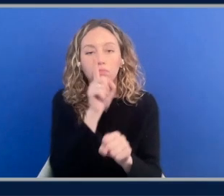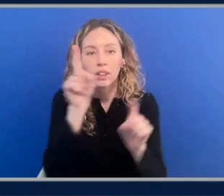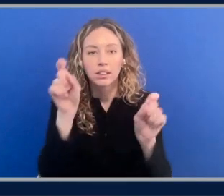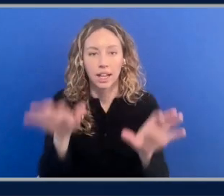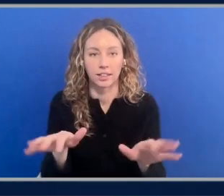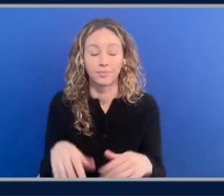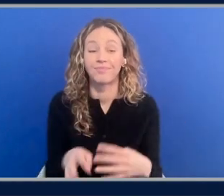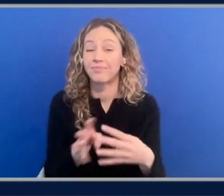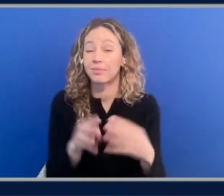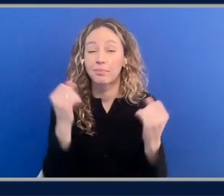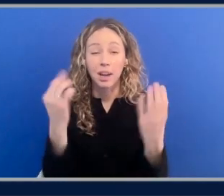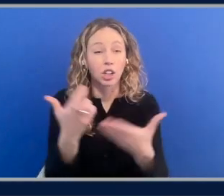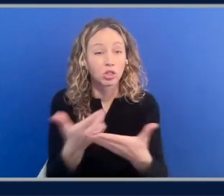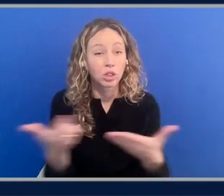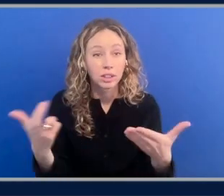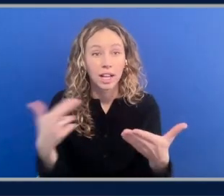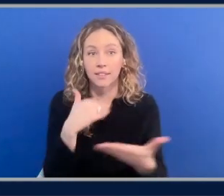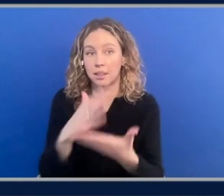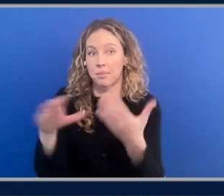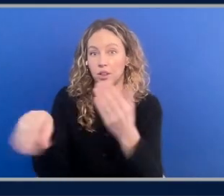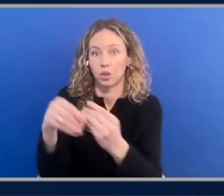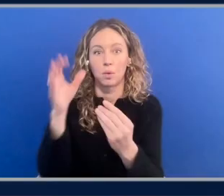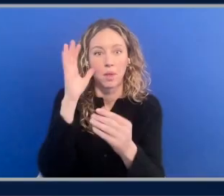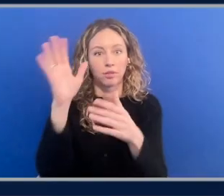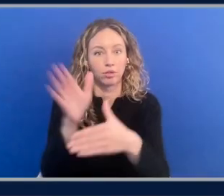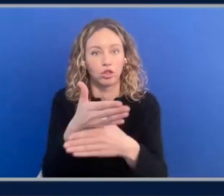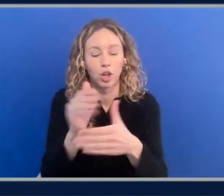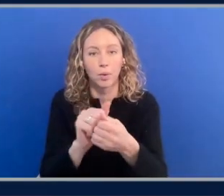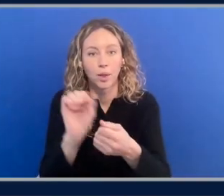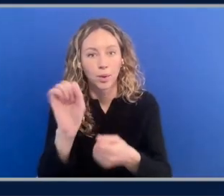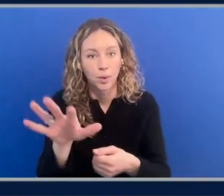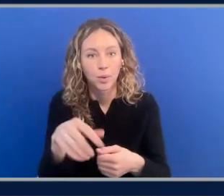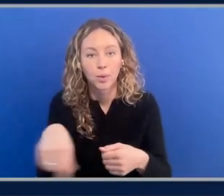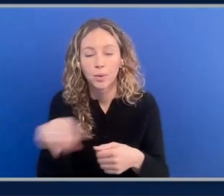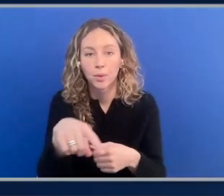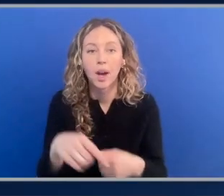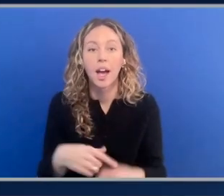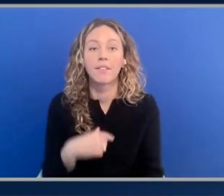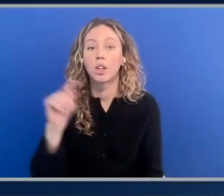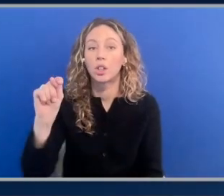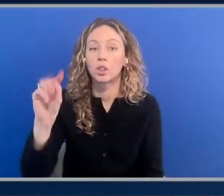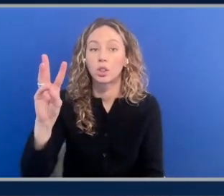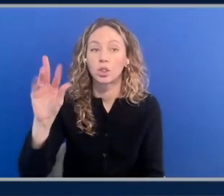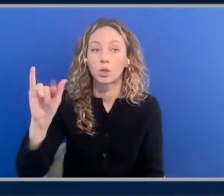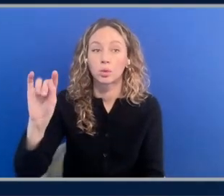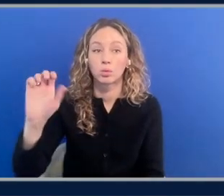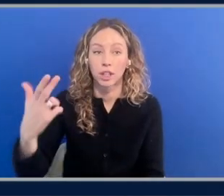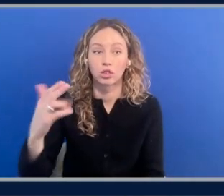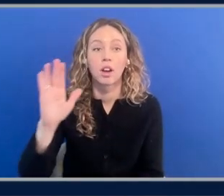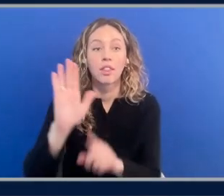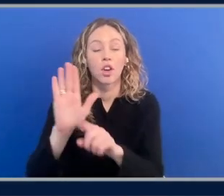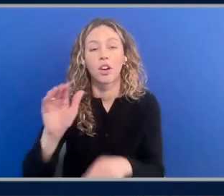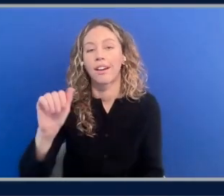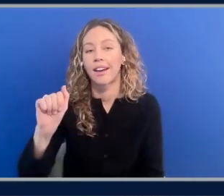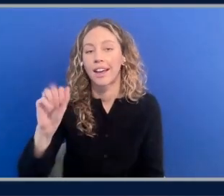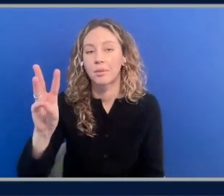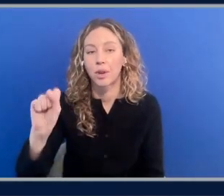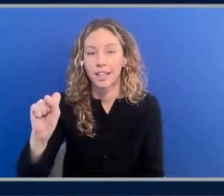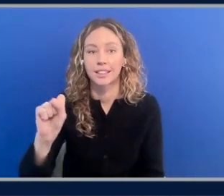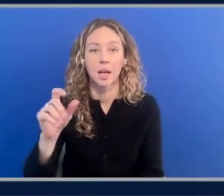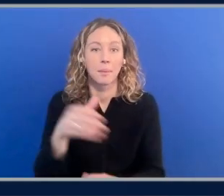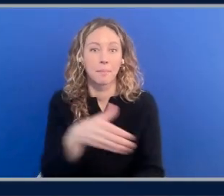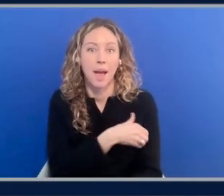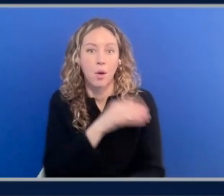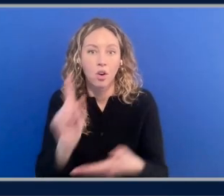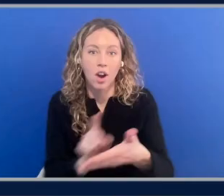have some additional resources that we want to share with you, like Twitch's AWS Power Hour AI Practitioner through the